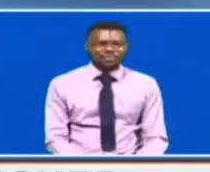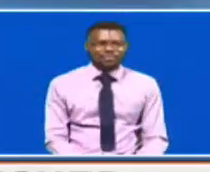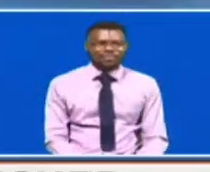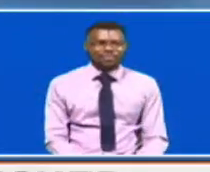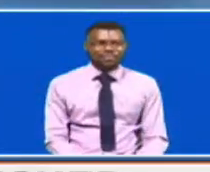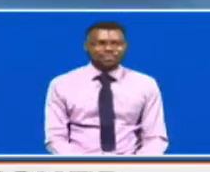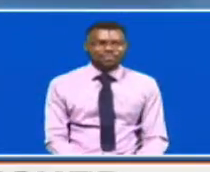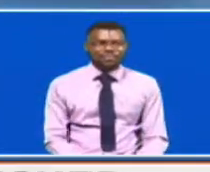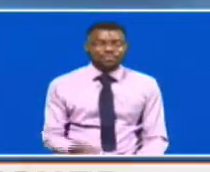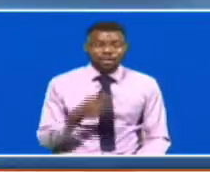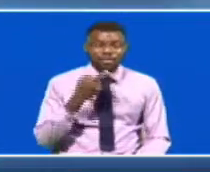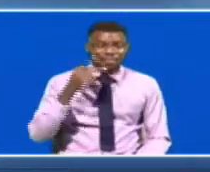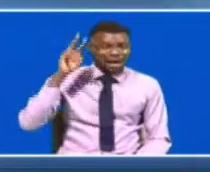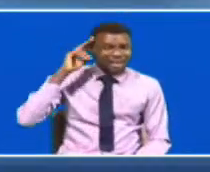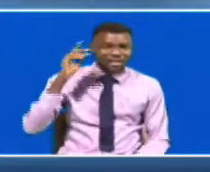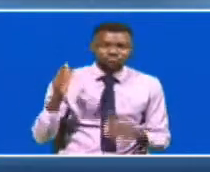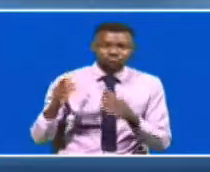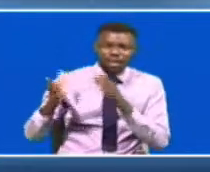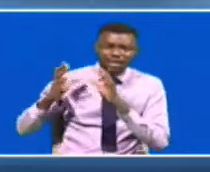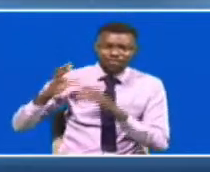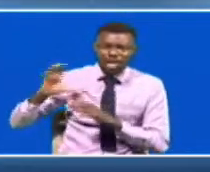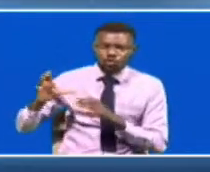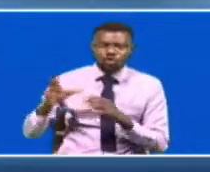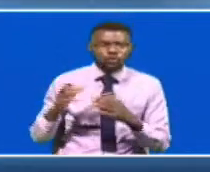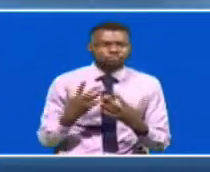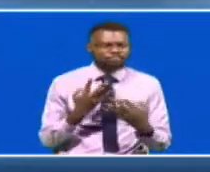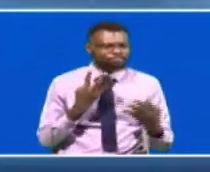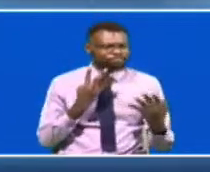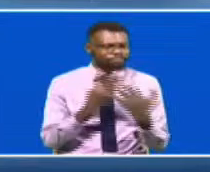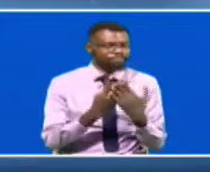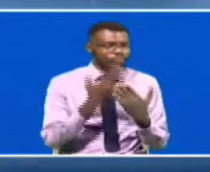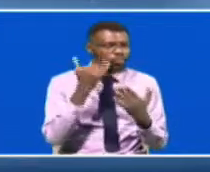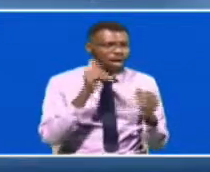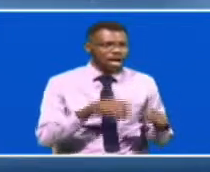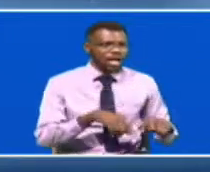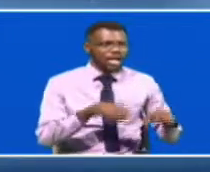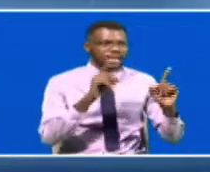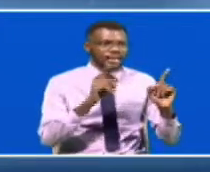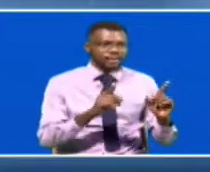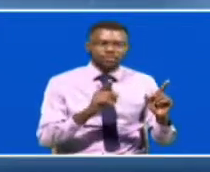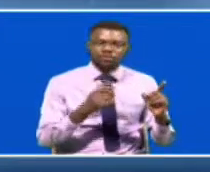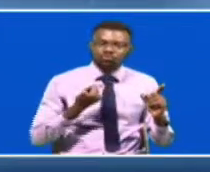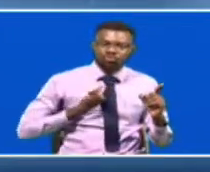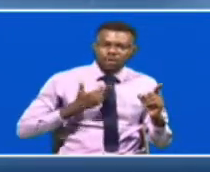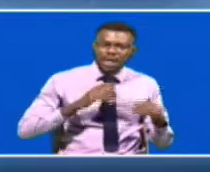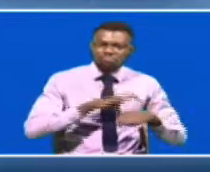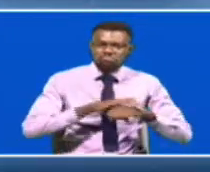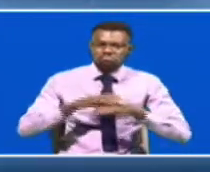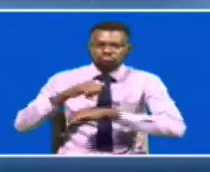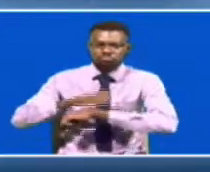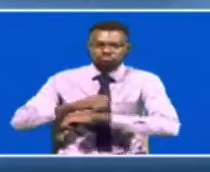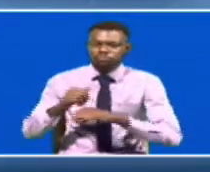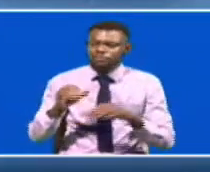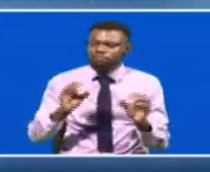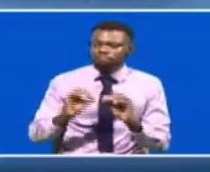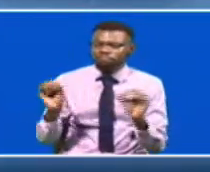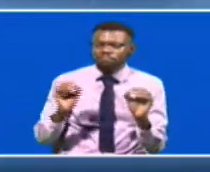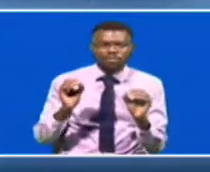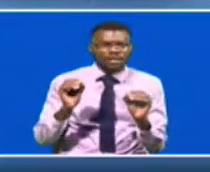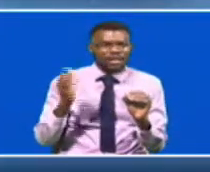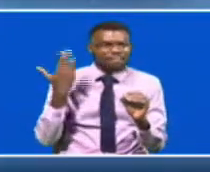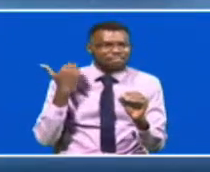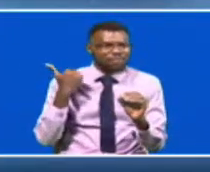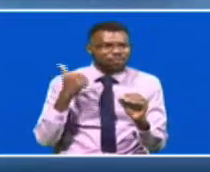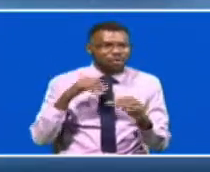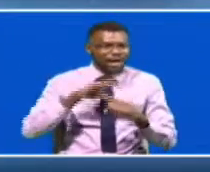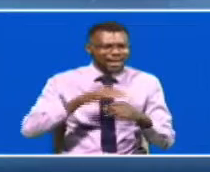A parent in Kaloleni, Kilifi County, has been arrested for allegedly failing to take his daughter to school even after she was handed an